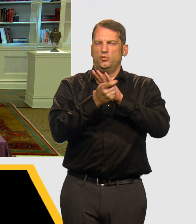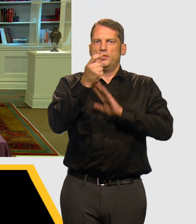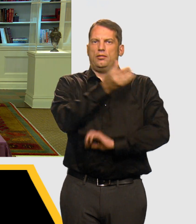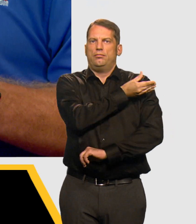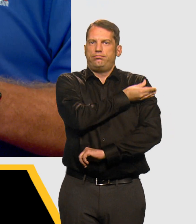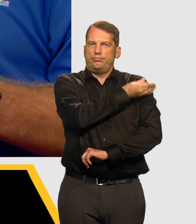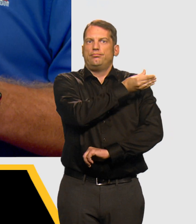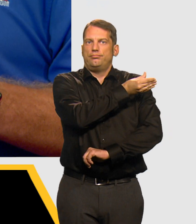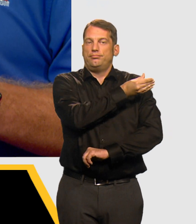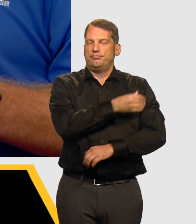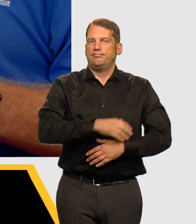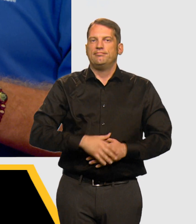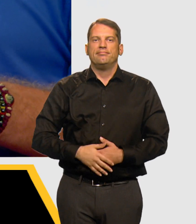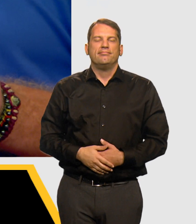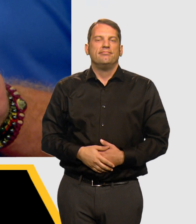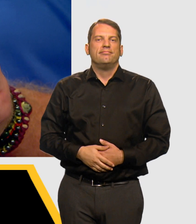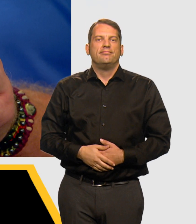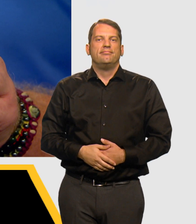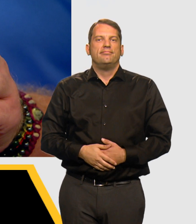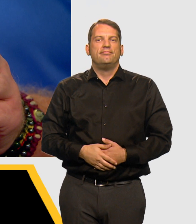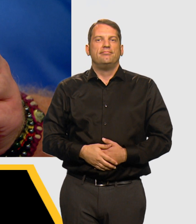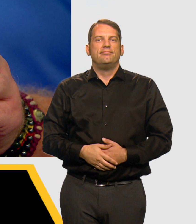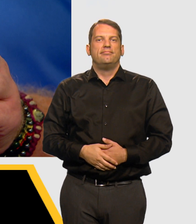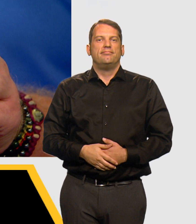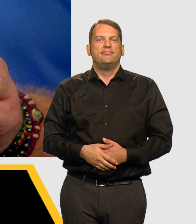And this is the auto-injector known as Fzio.